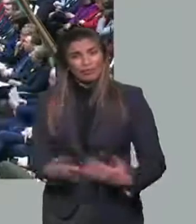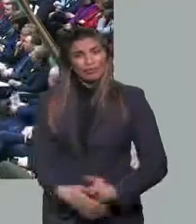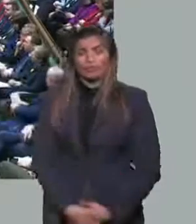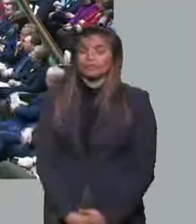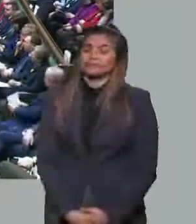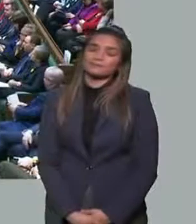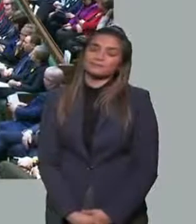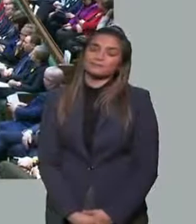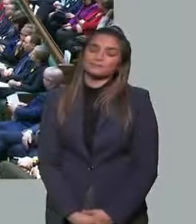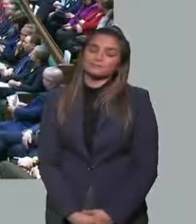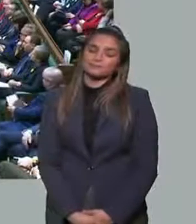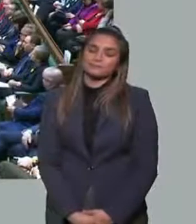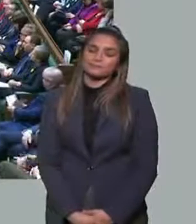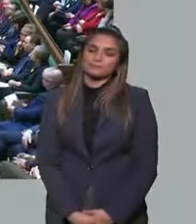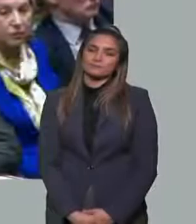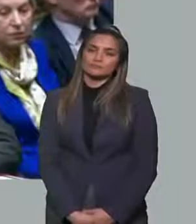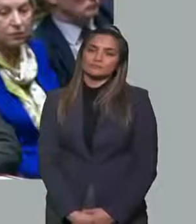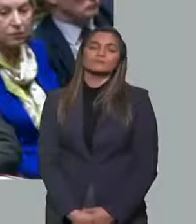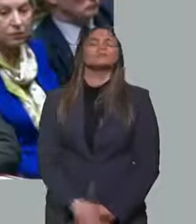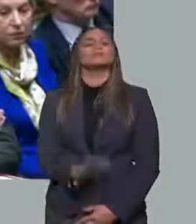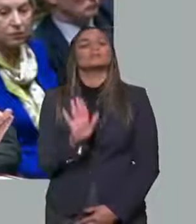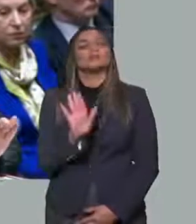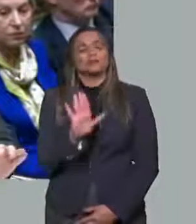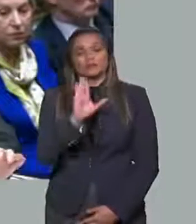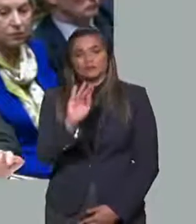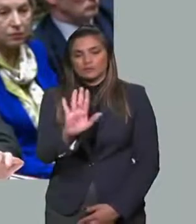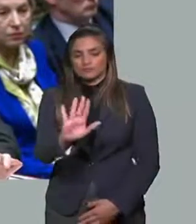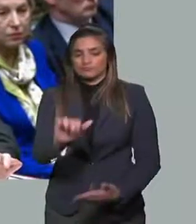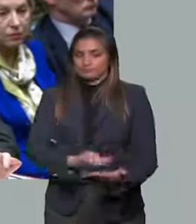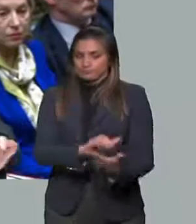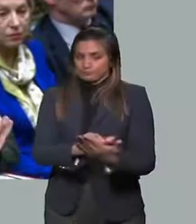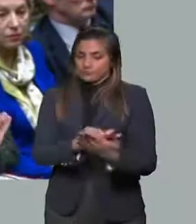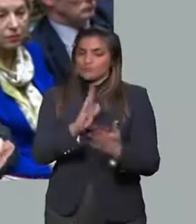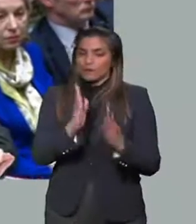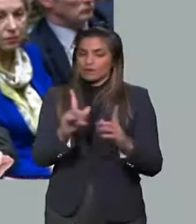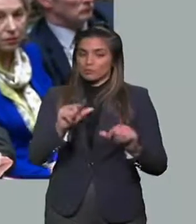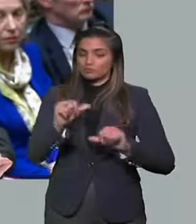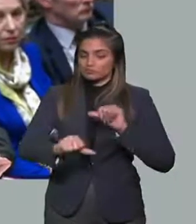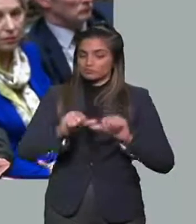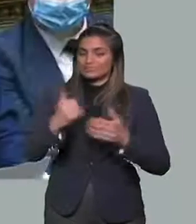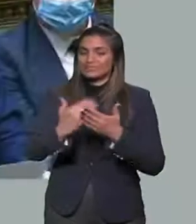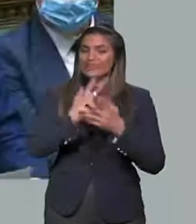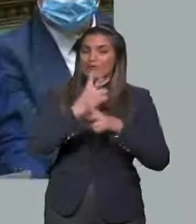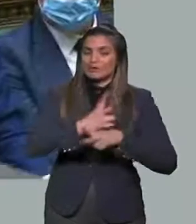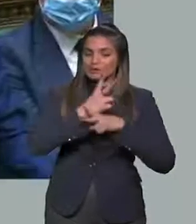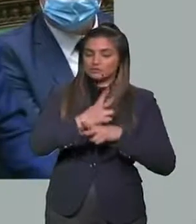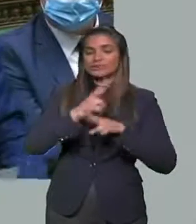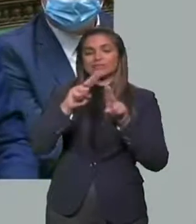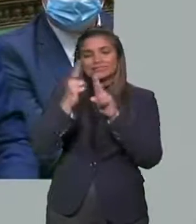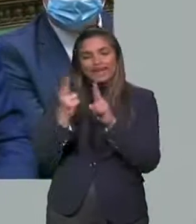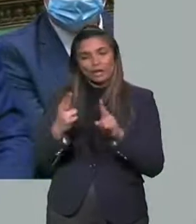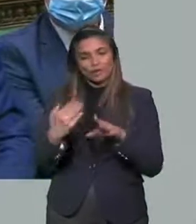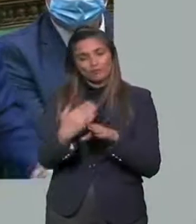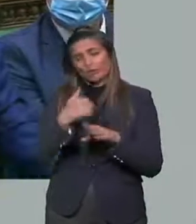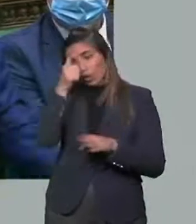Minister. Well, can I just say to him, it's very important that the proper international practices on safeguarding are followed. I know he